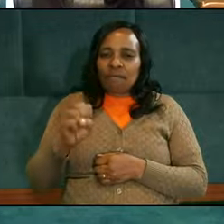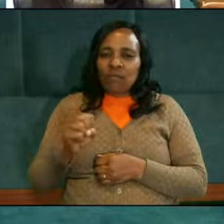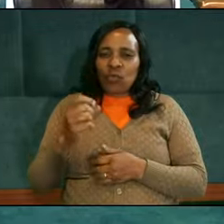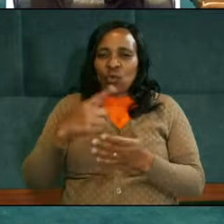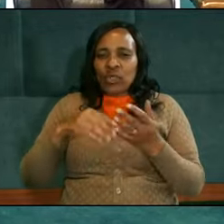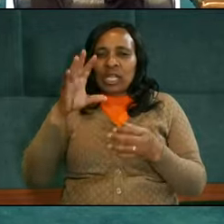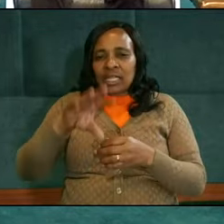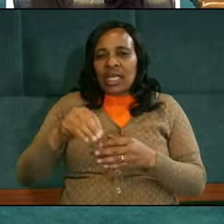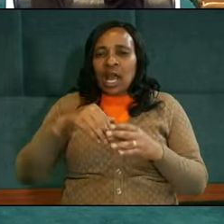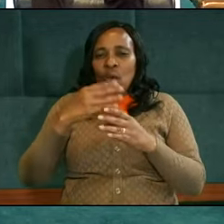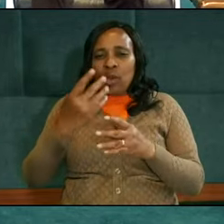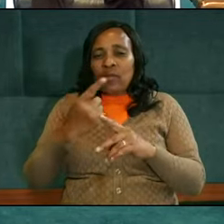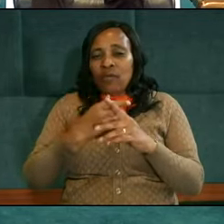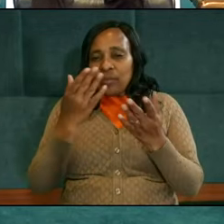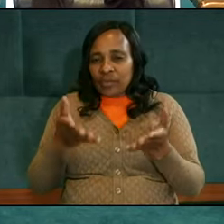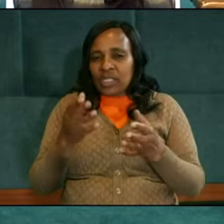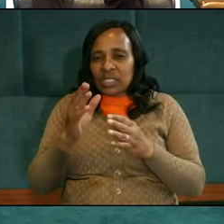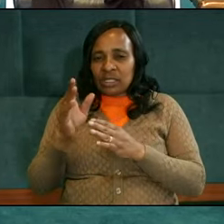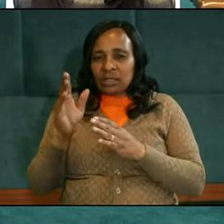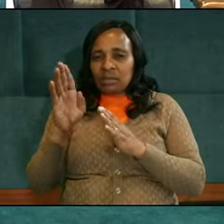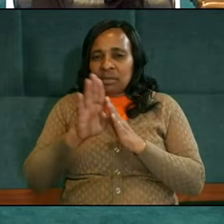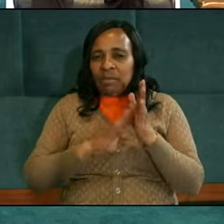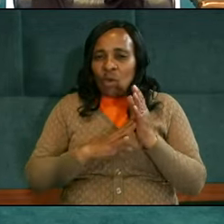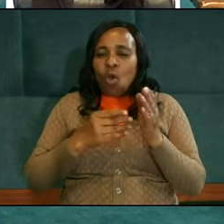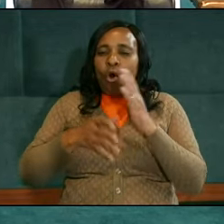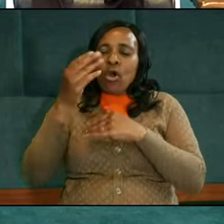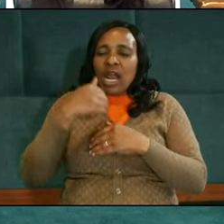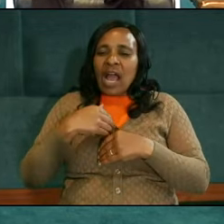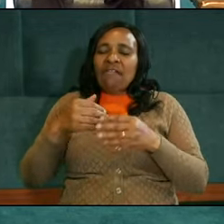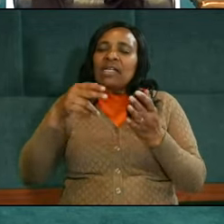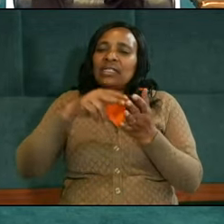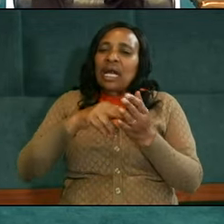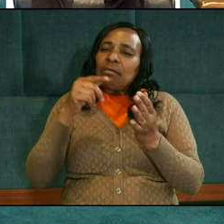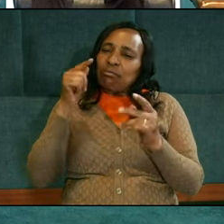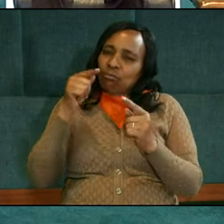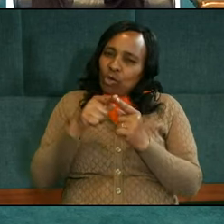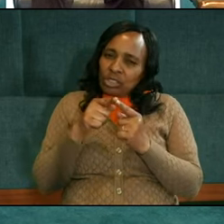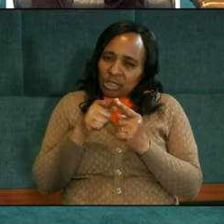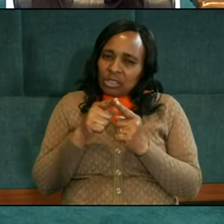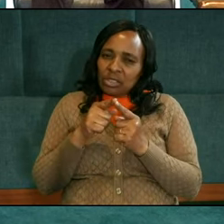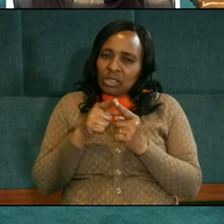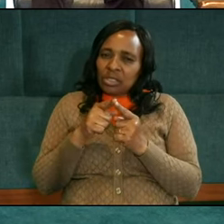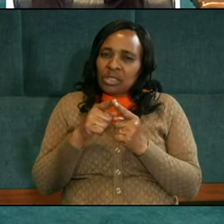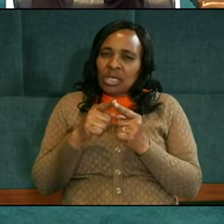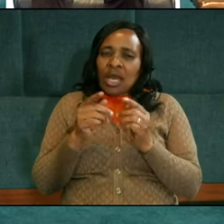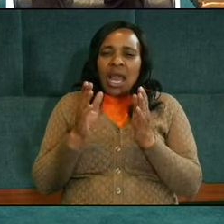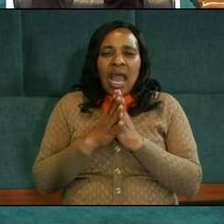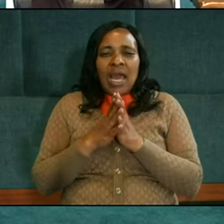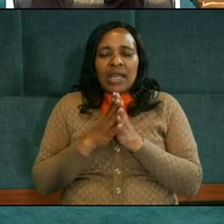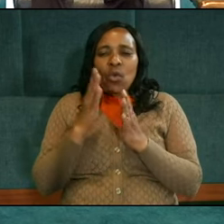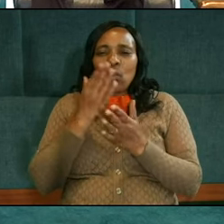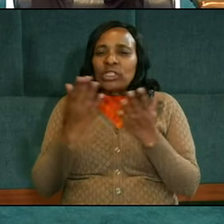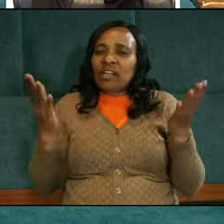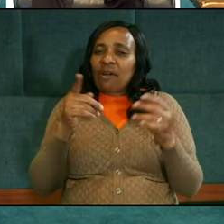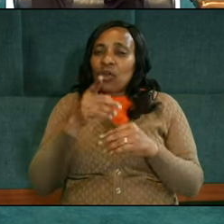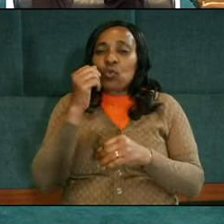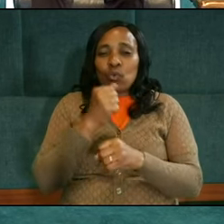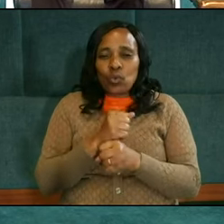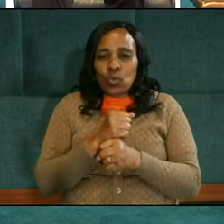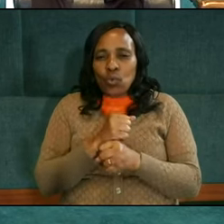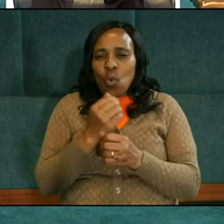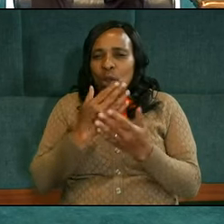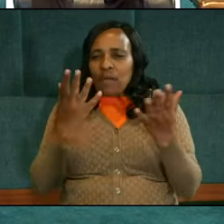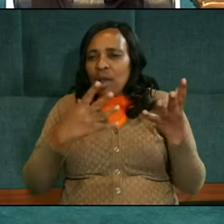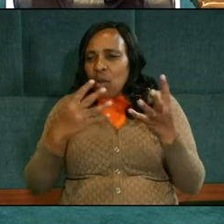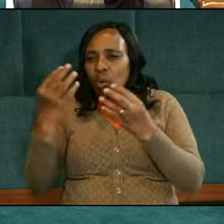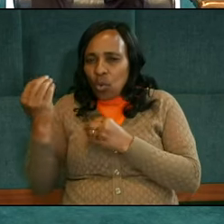What I'll take away from this is that God has a standpoint in your life. And in whatever you do, wherever you